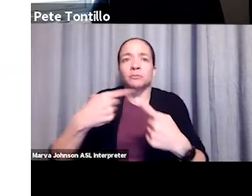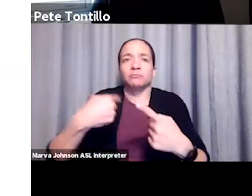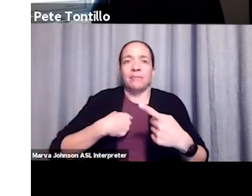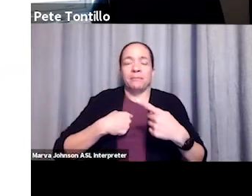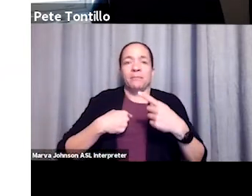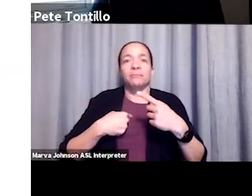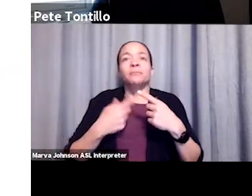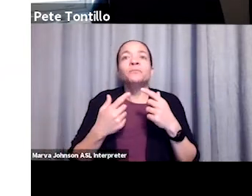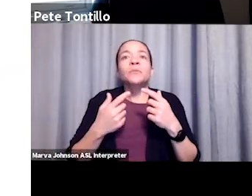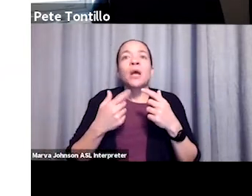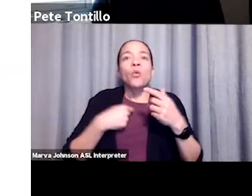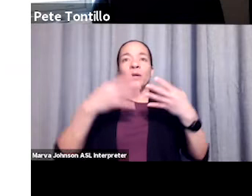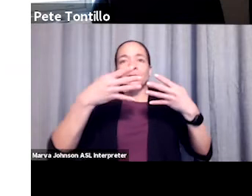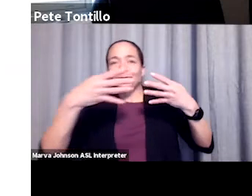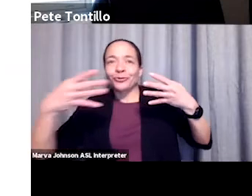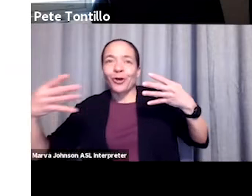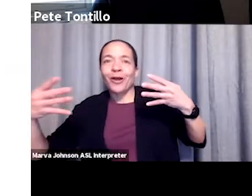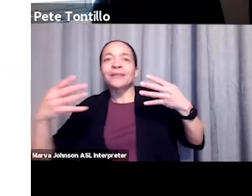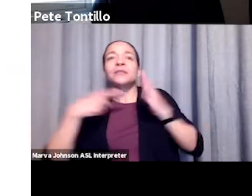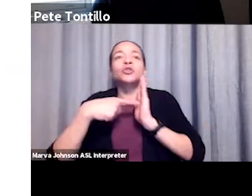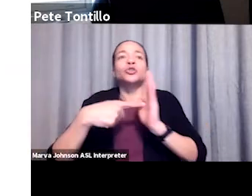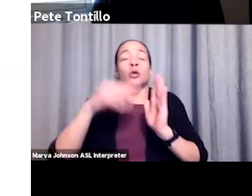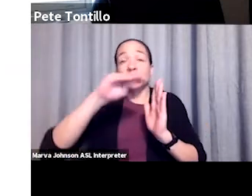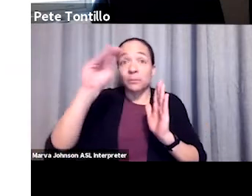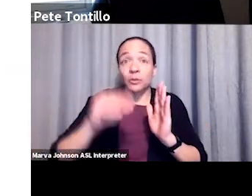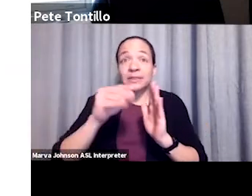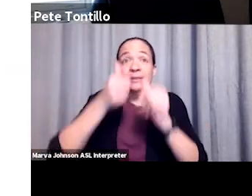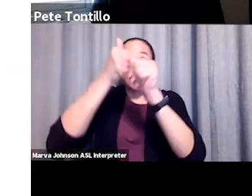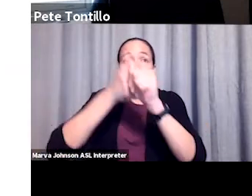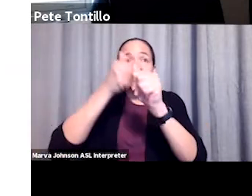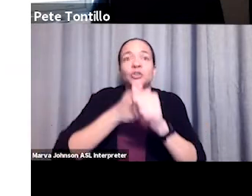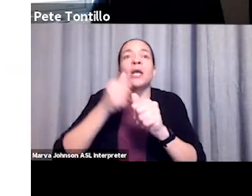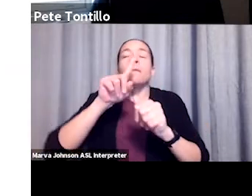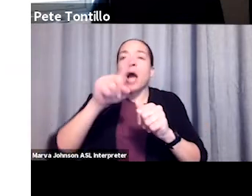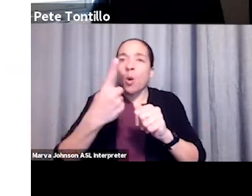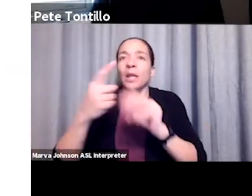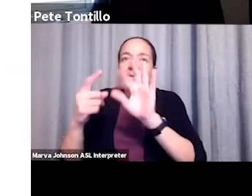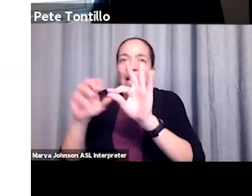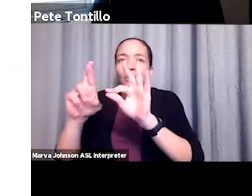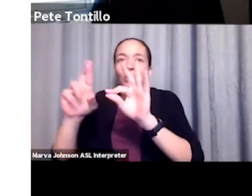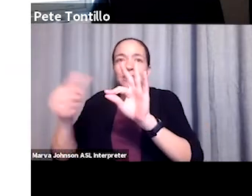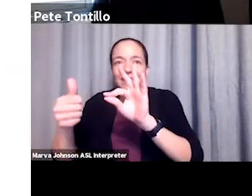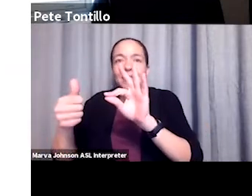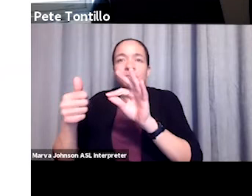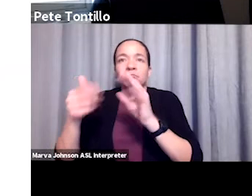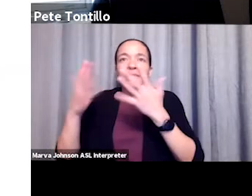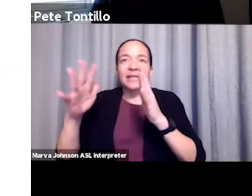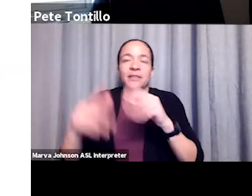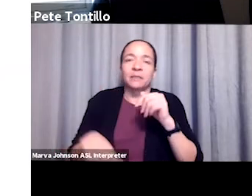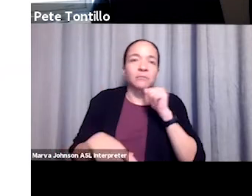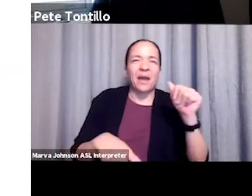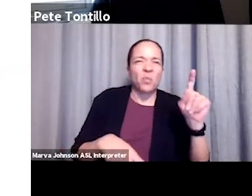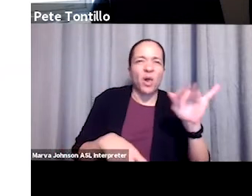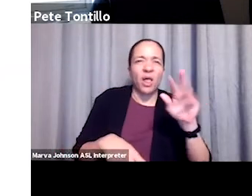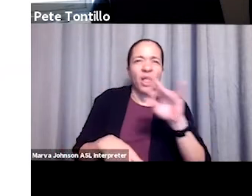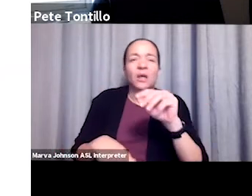this chart, same way, shows the percentage of Americans rating each a 9 or a 10. So right at the top, we see a majority of people really prioritizing